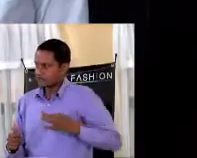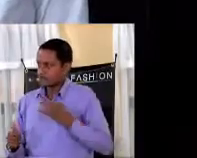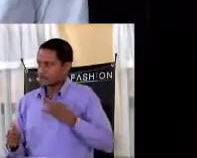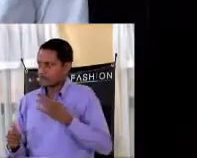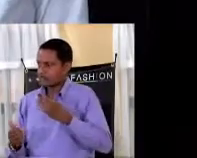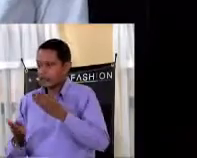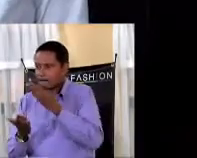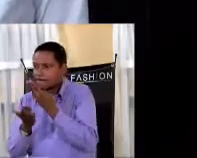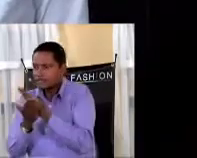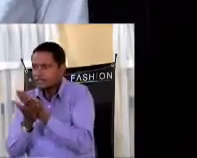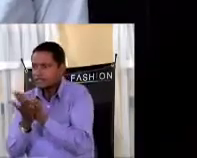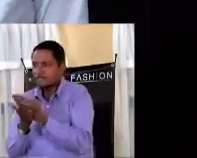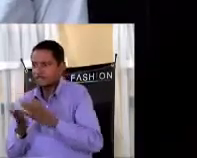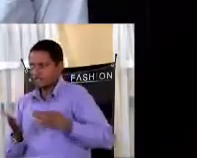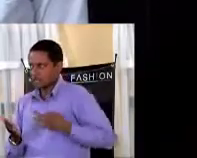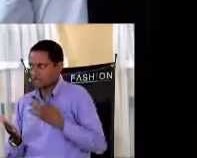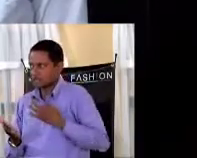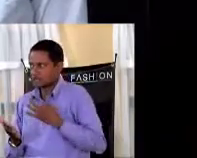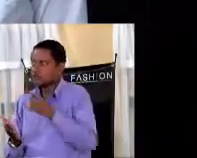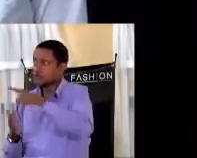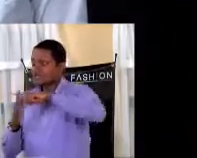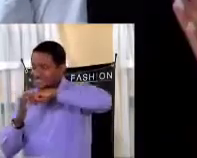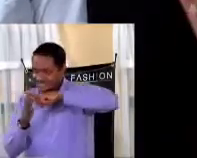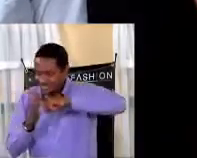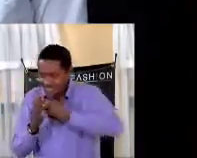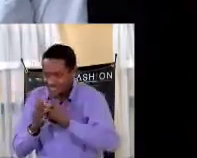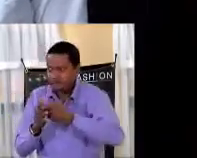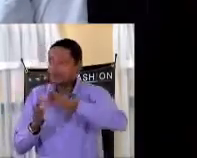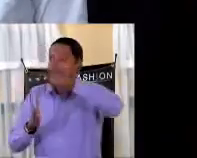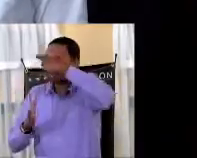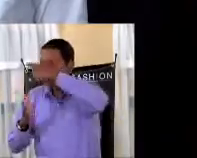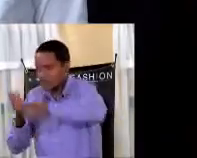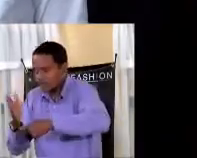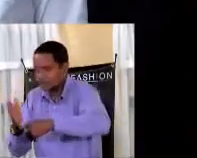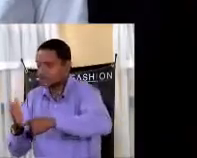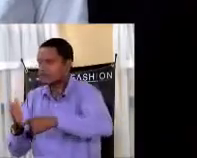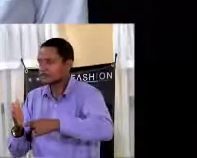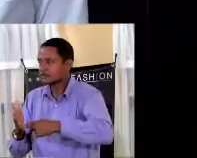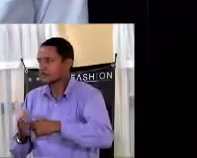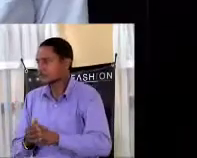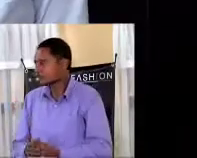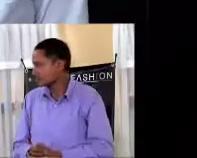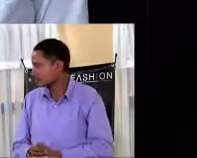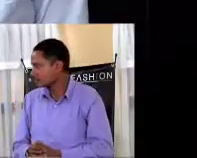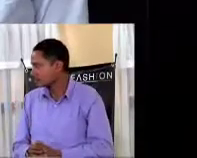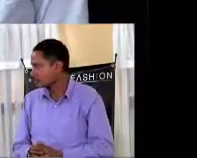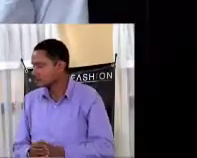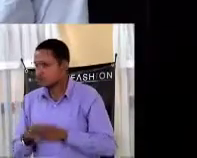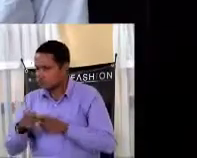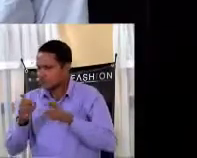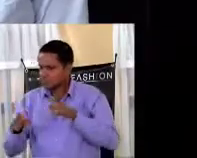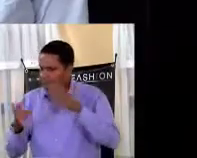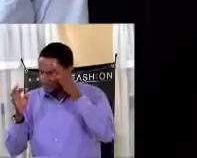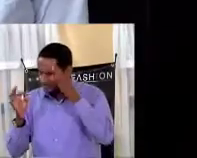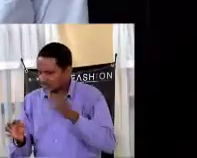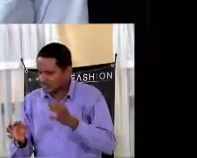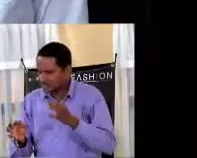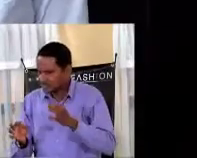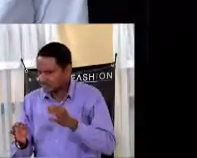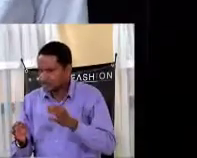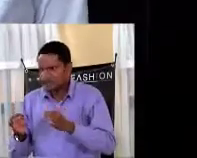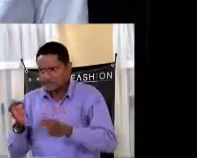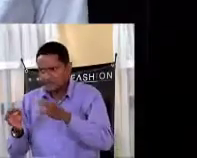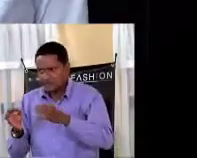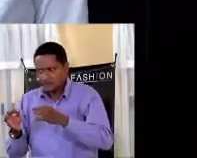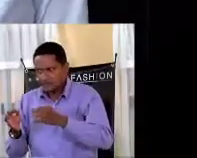budget fashion, you are starting with the price point and you're working backward from there. So you have to decide if you're going to price competitively.